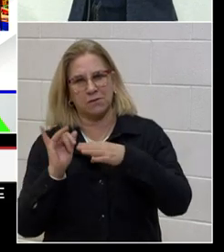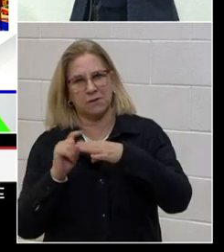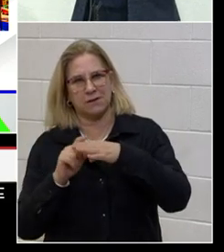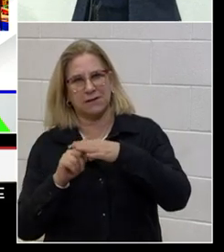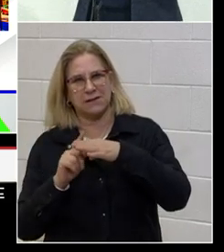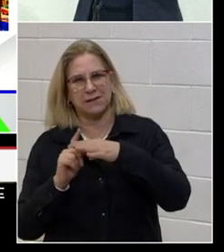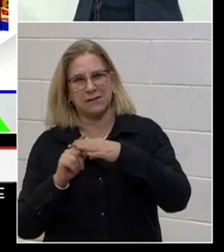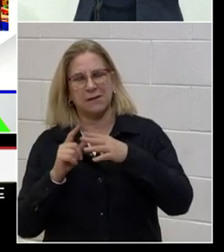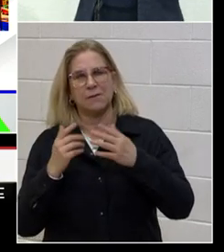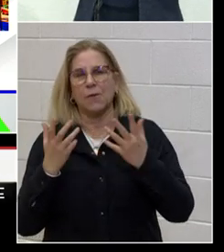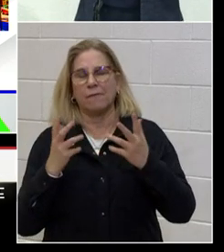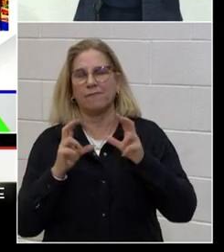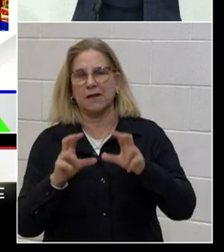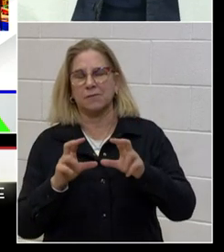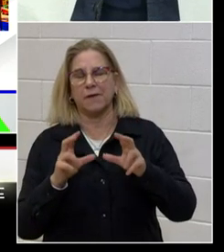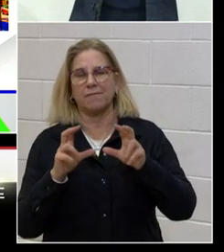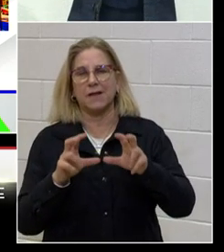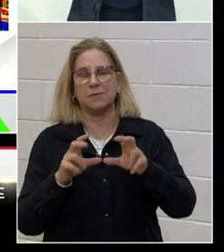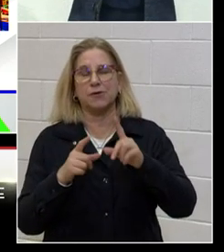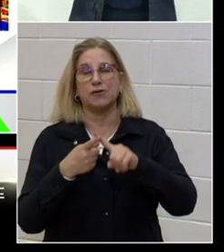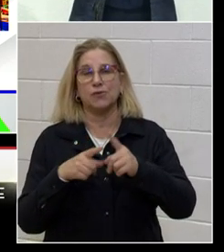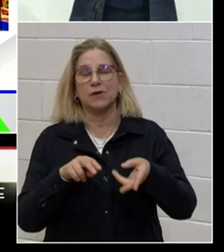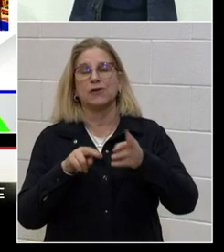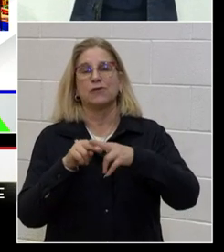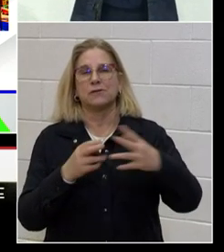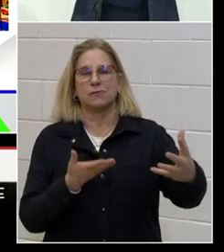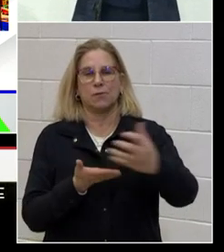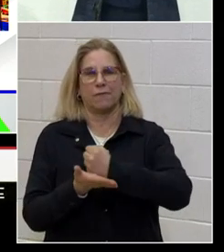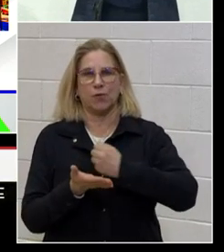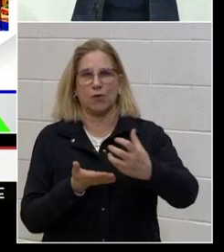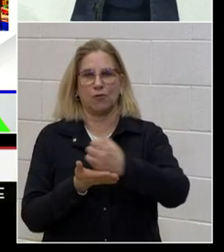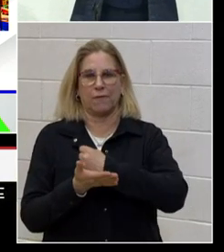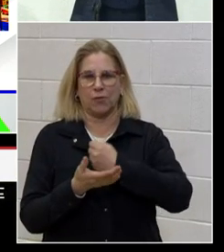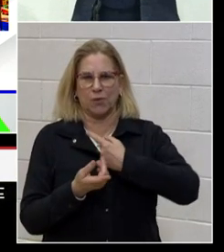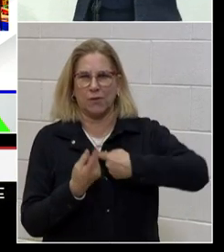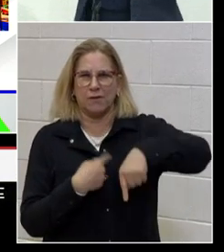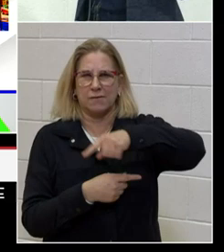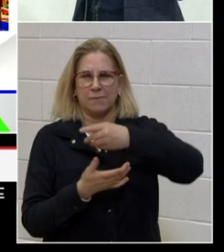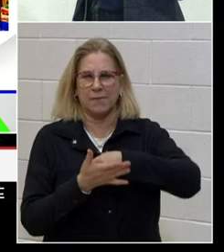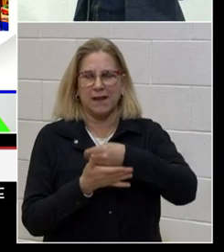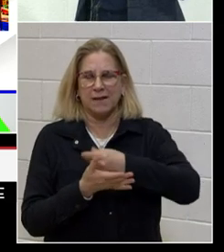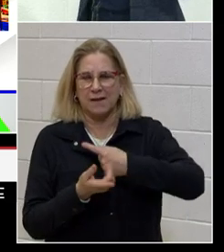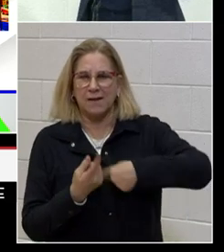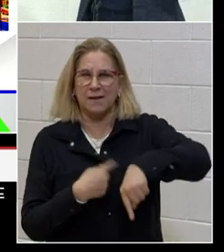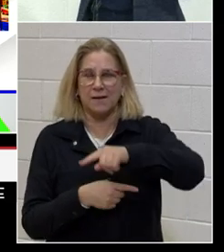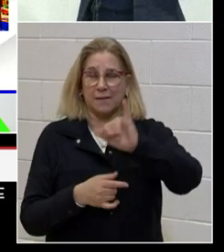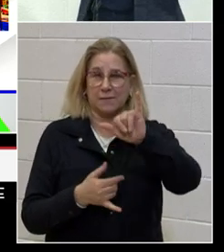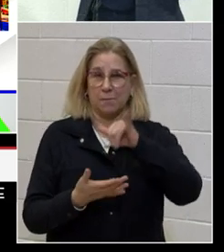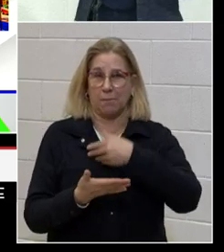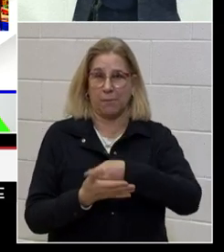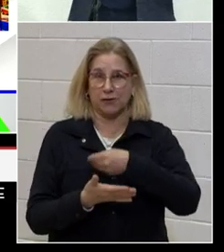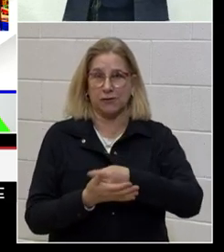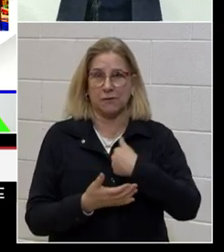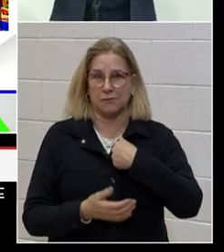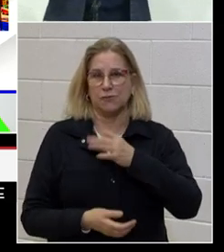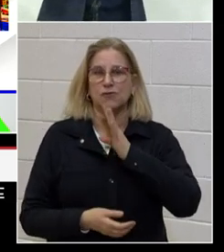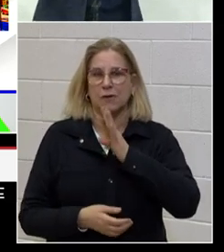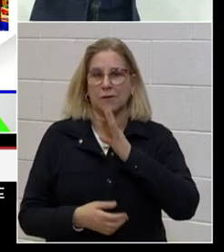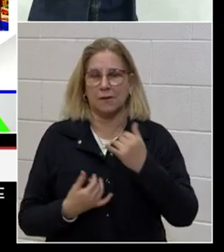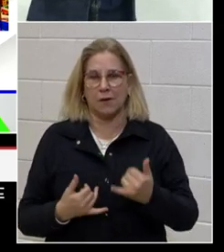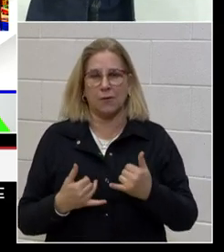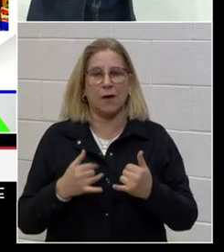what we're going to do today, as we've done for our last budgets, is the city administrator and the budget director will talk to you about